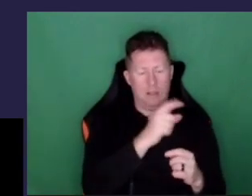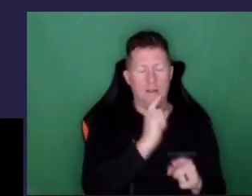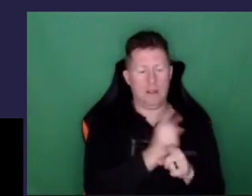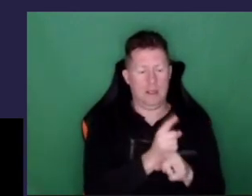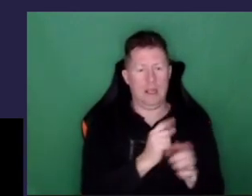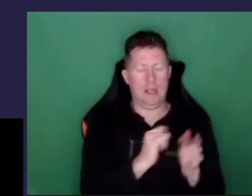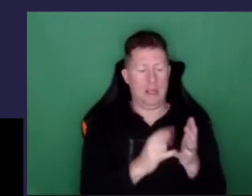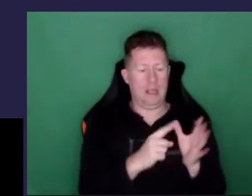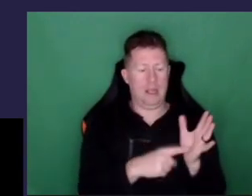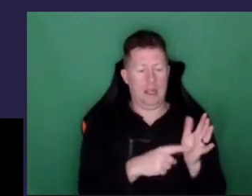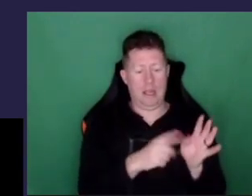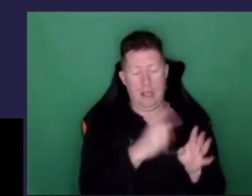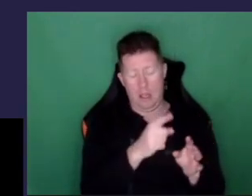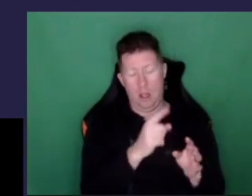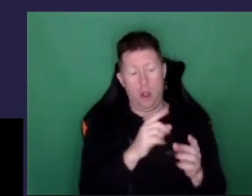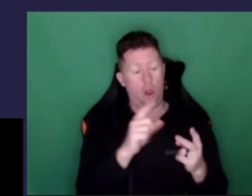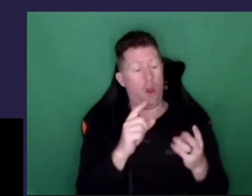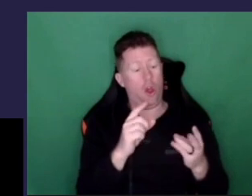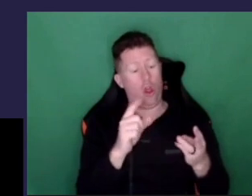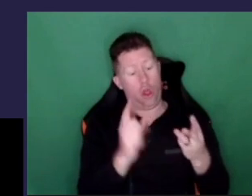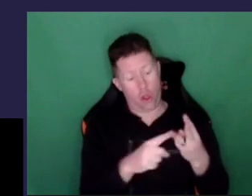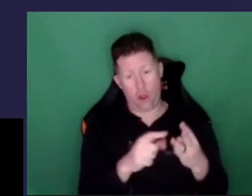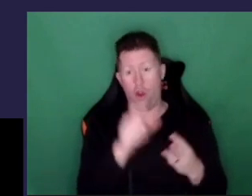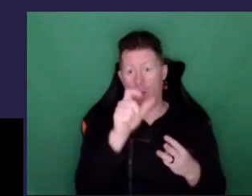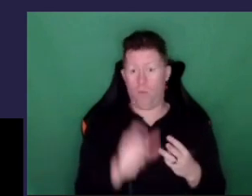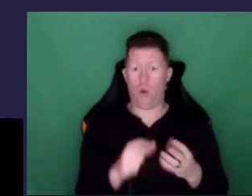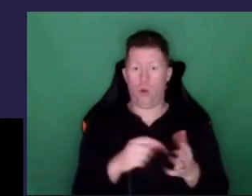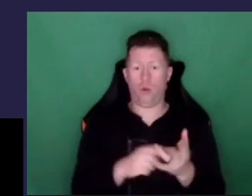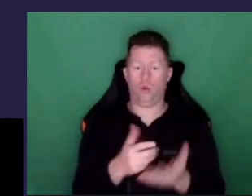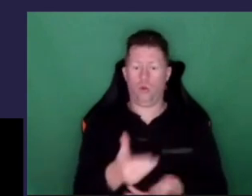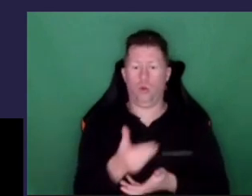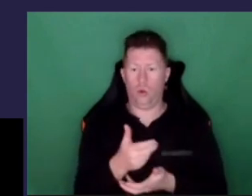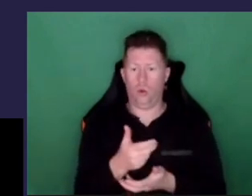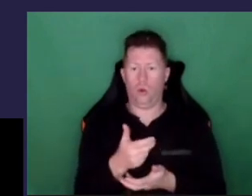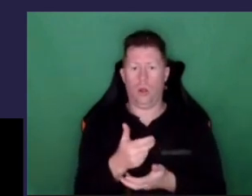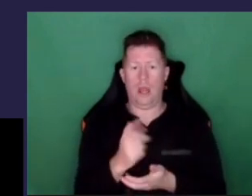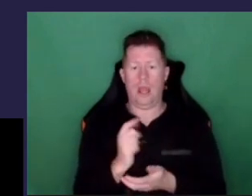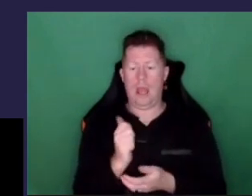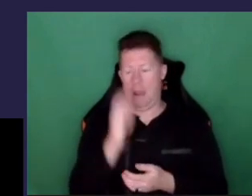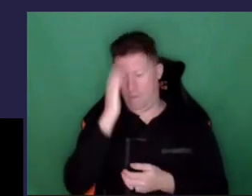was the third person to hold me after I came home from the hospital.